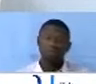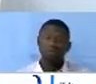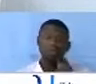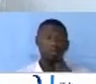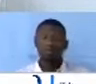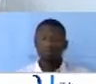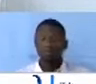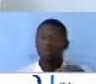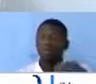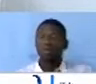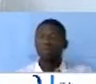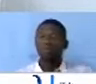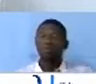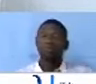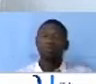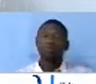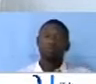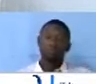stance. But